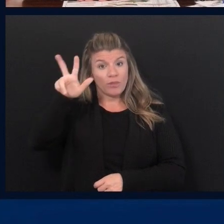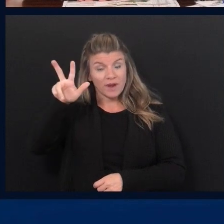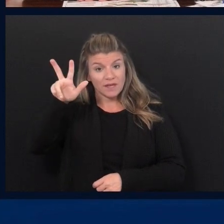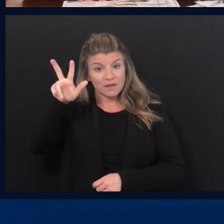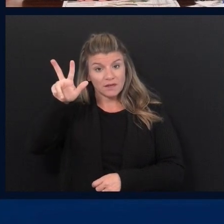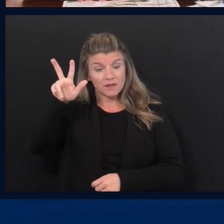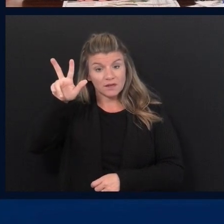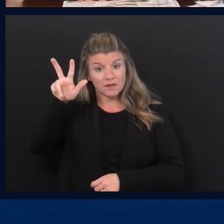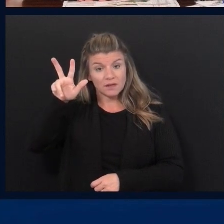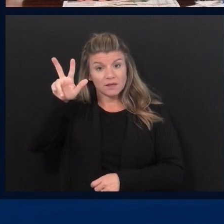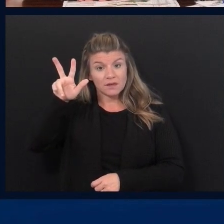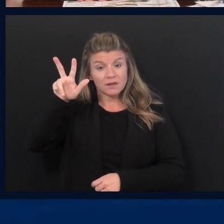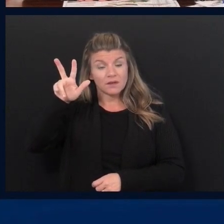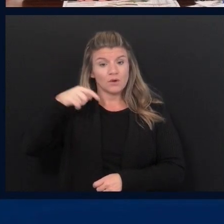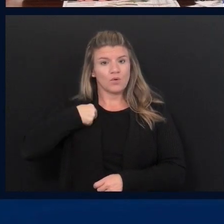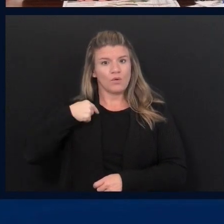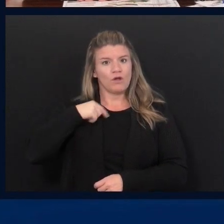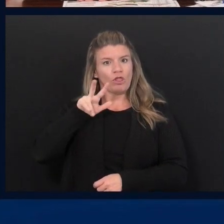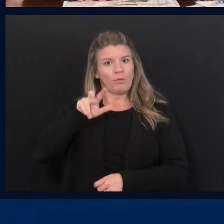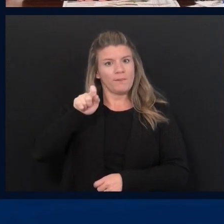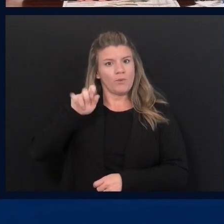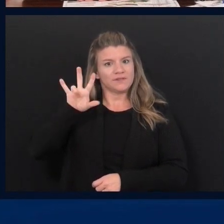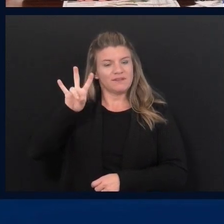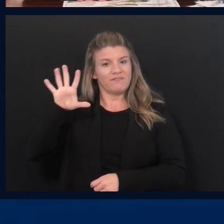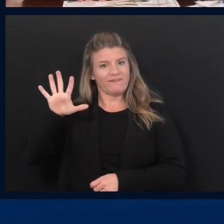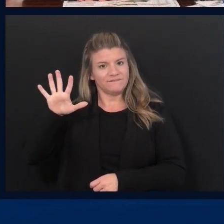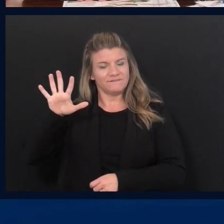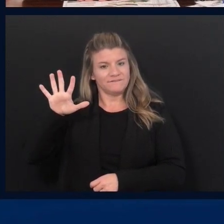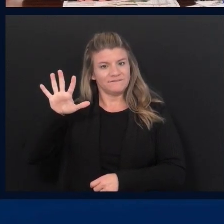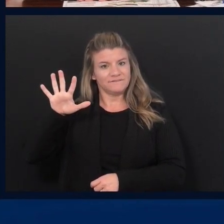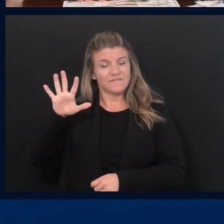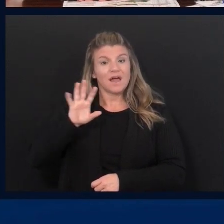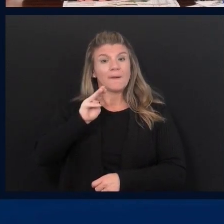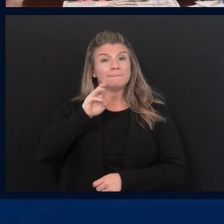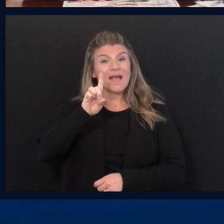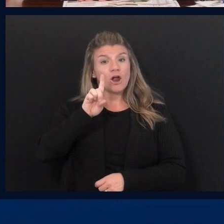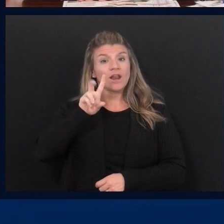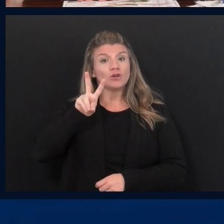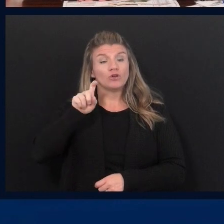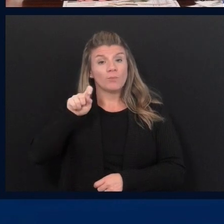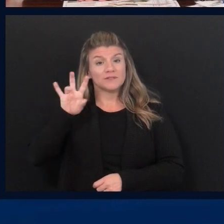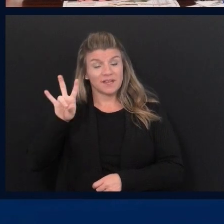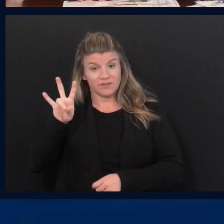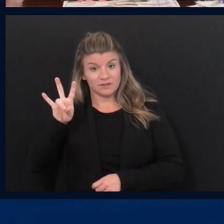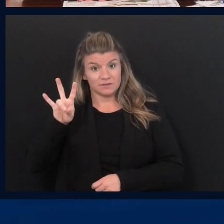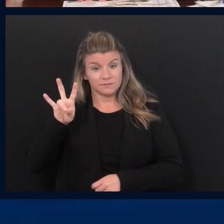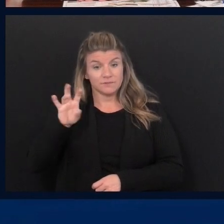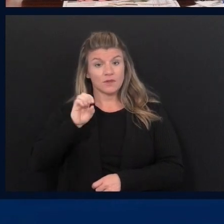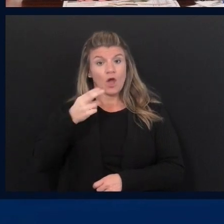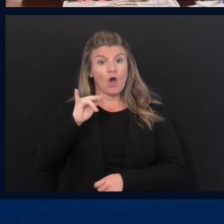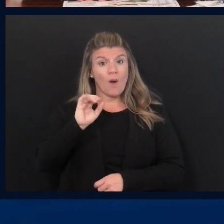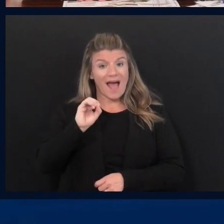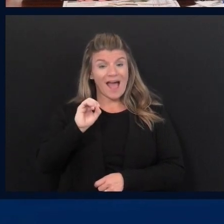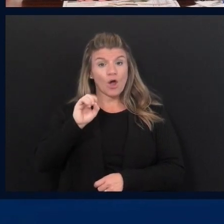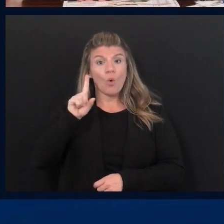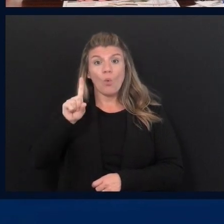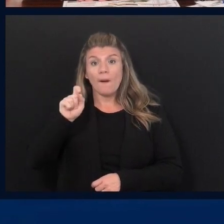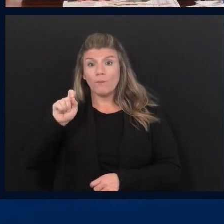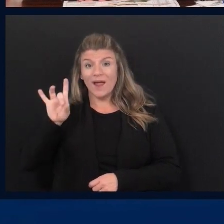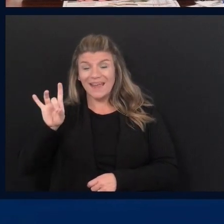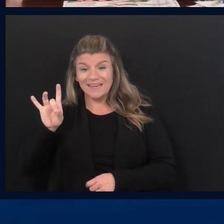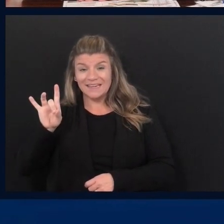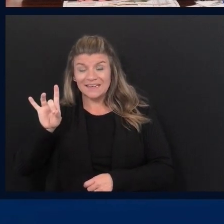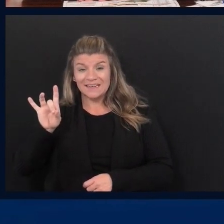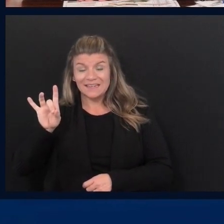2.3, we're at 3.75. Ohio, Maryland 2.7, Ohio at